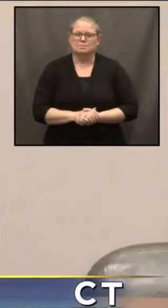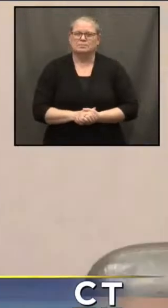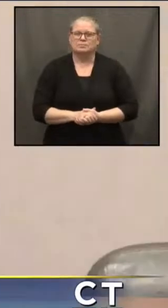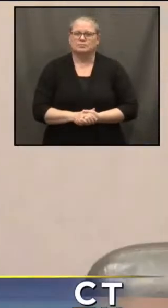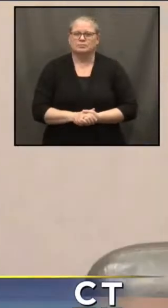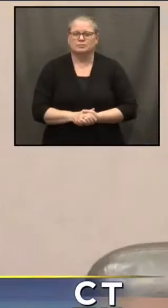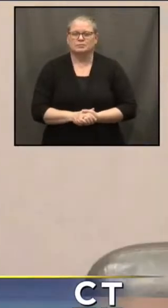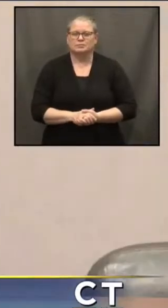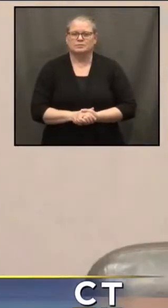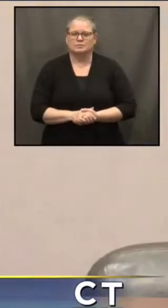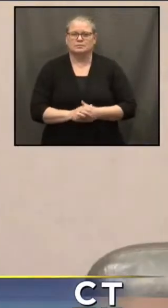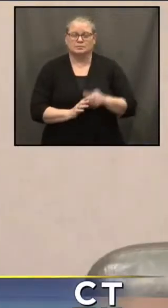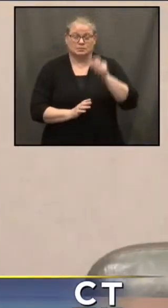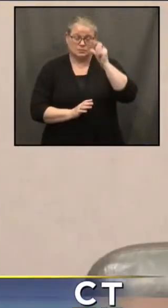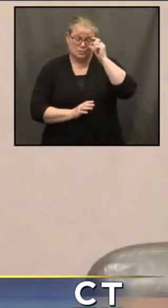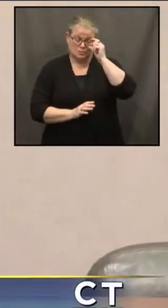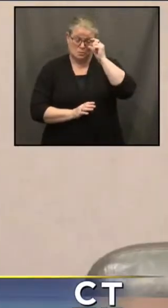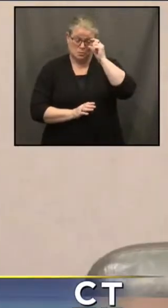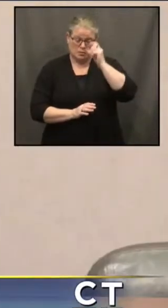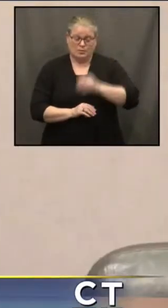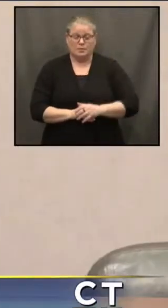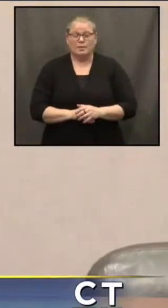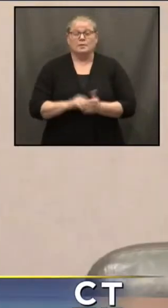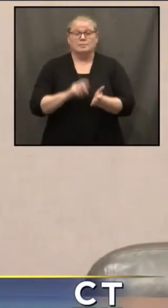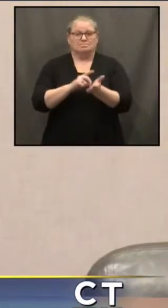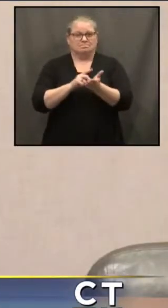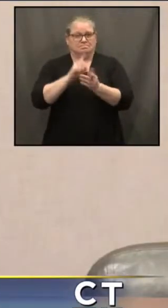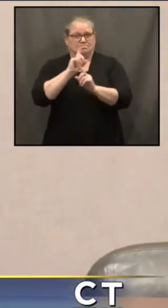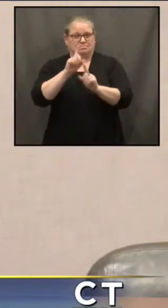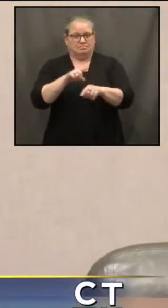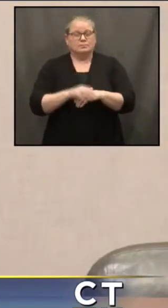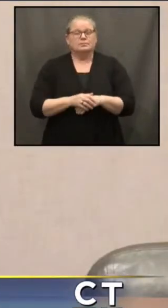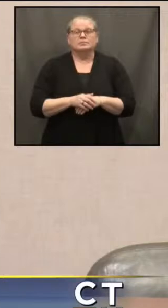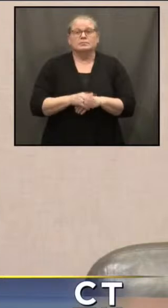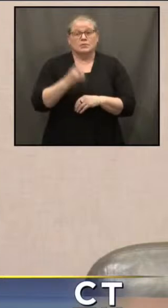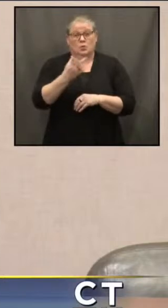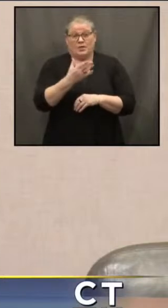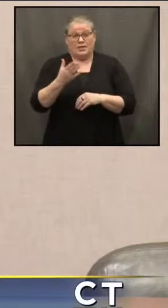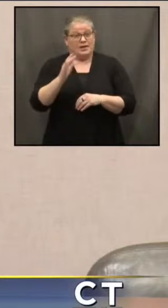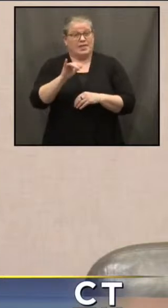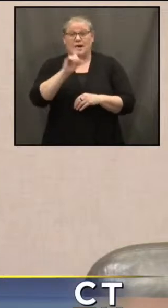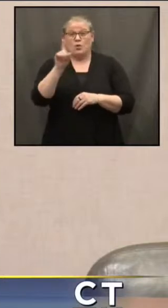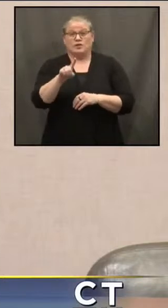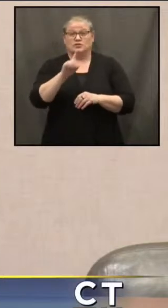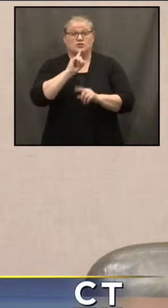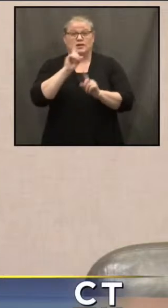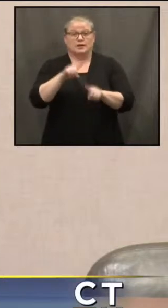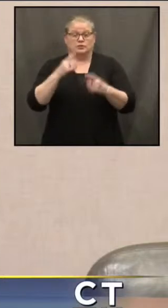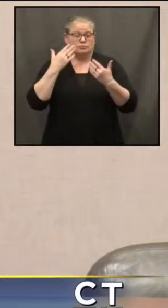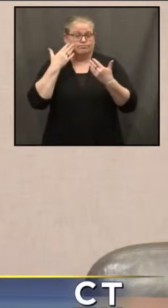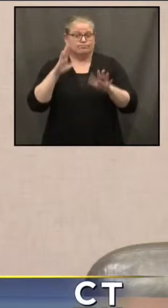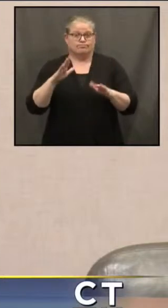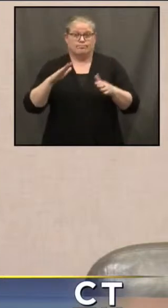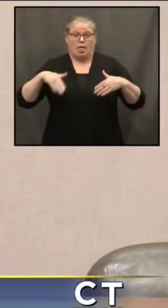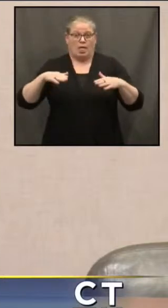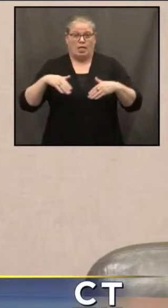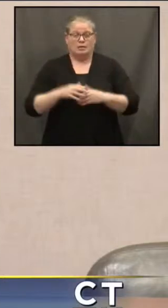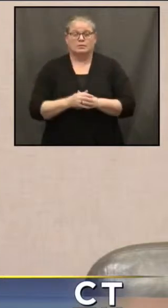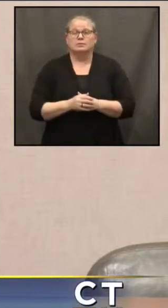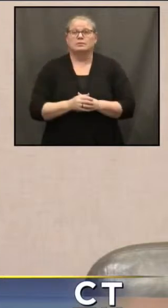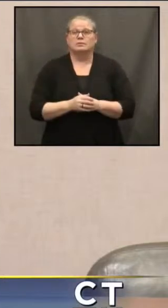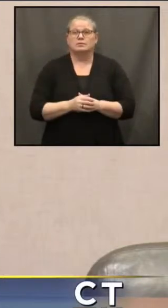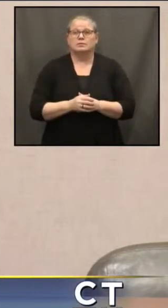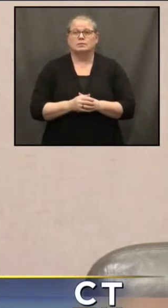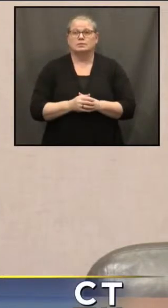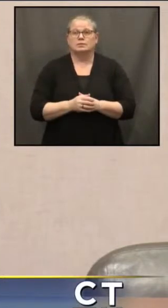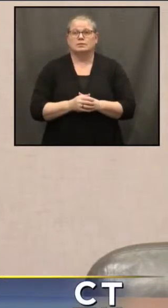So, Paul, one thing I can offer is we don't really know the answer to that question exactly, but if we look at the experience of